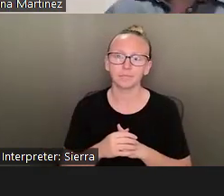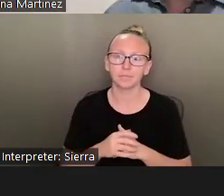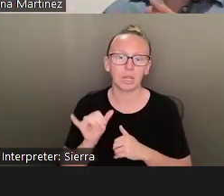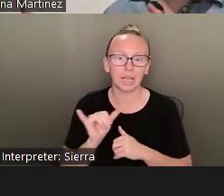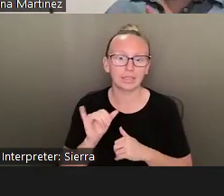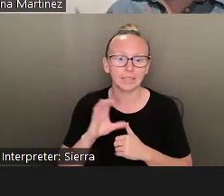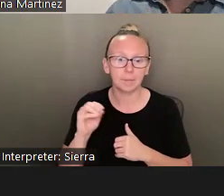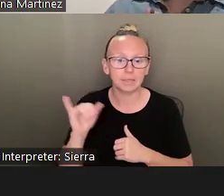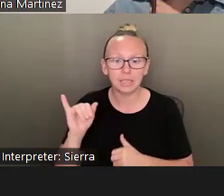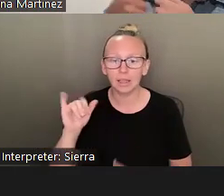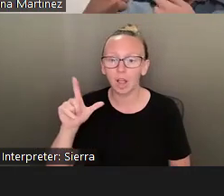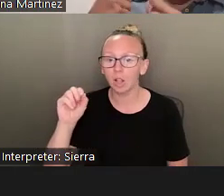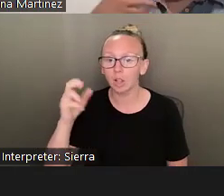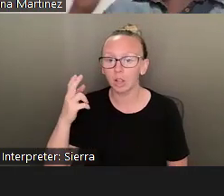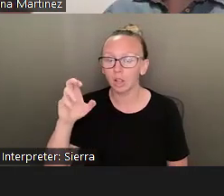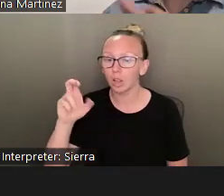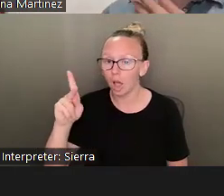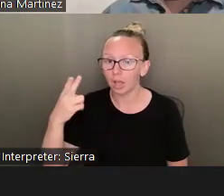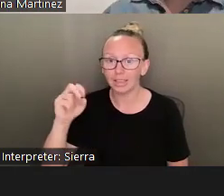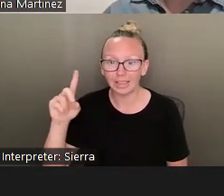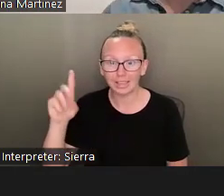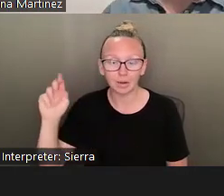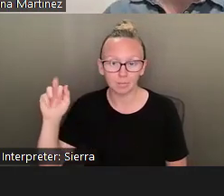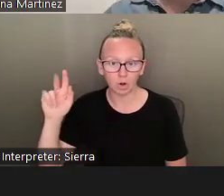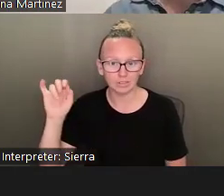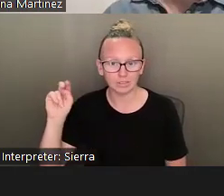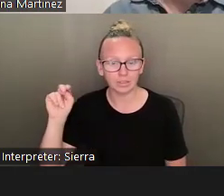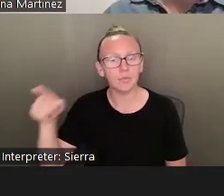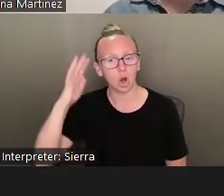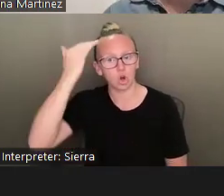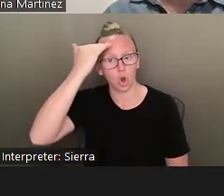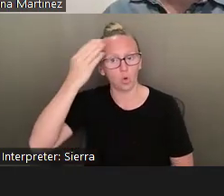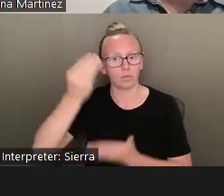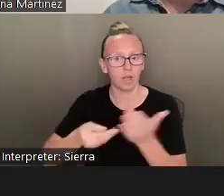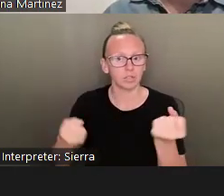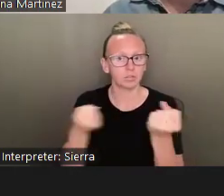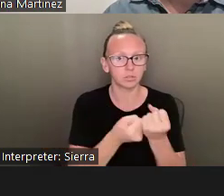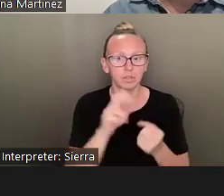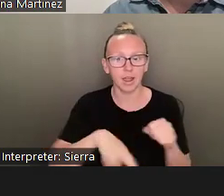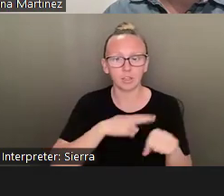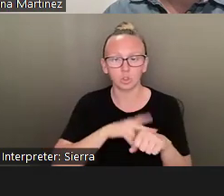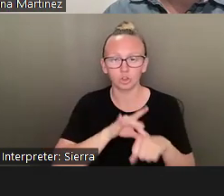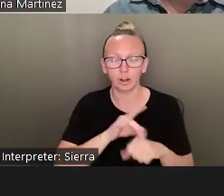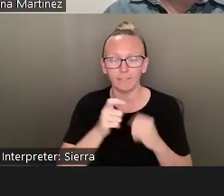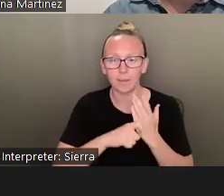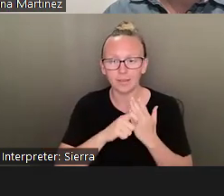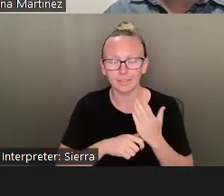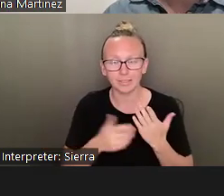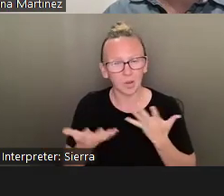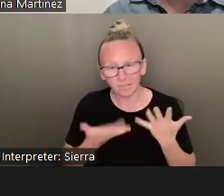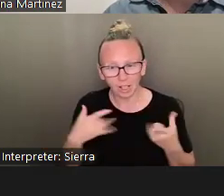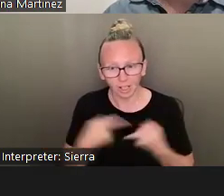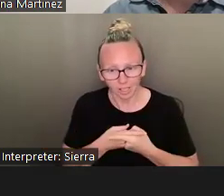Lockheed Martin, for example, which is a known funder of National Geographic. So,